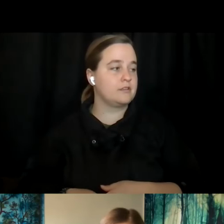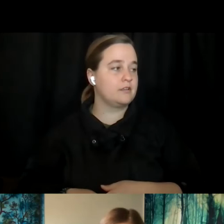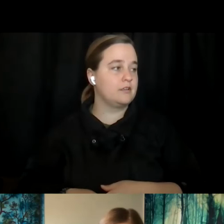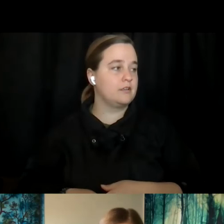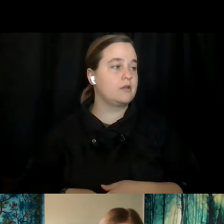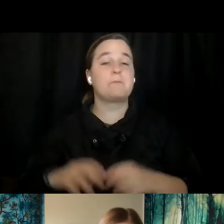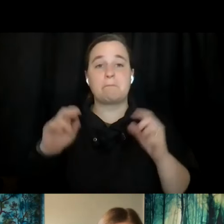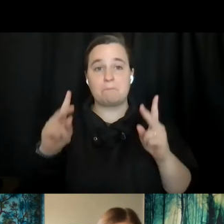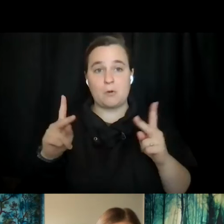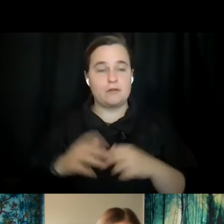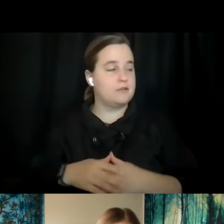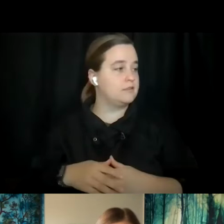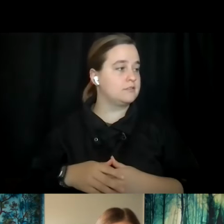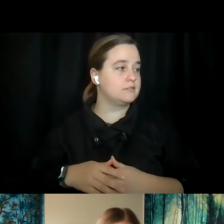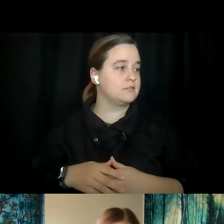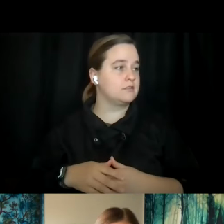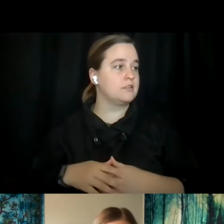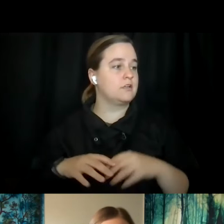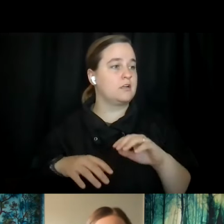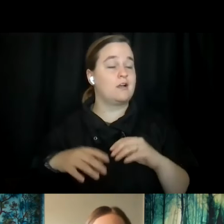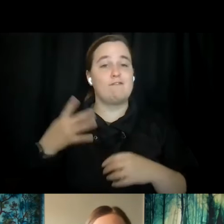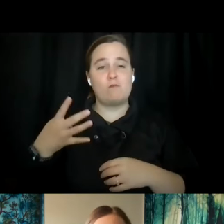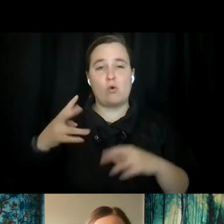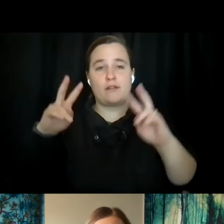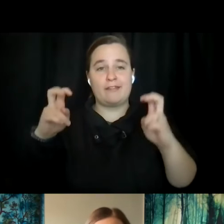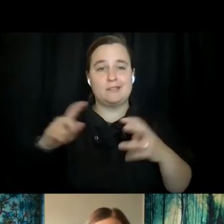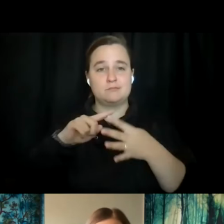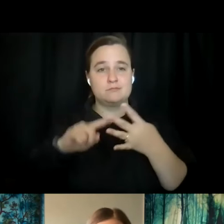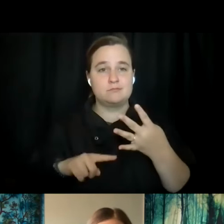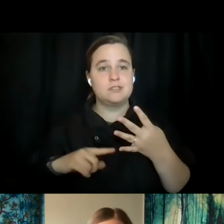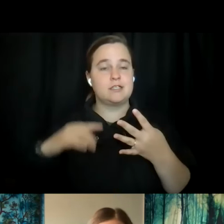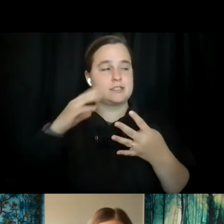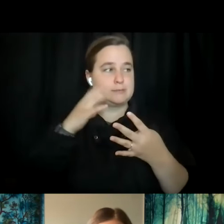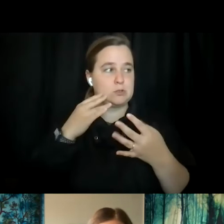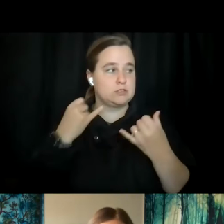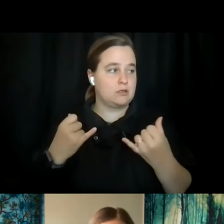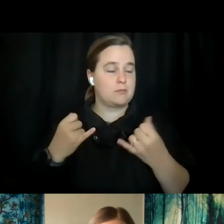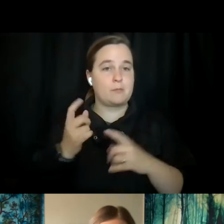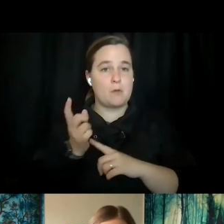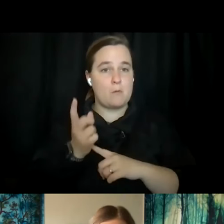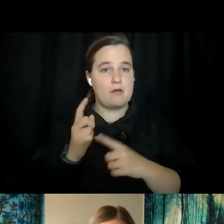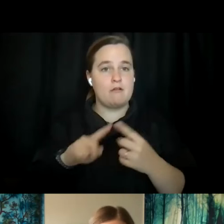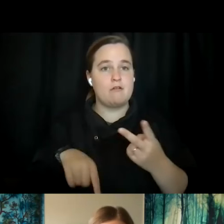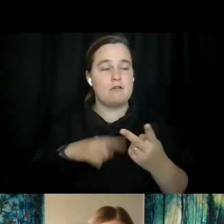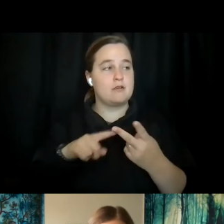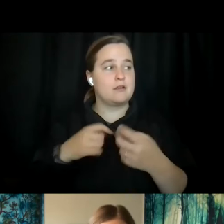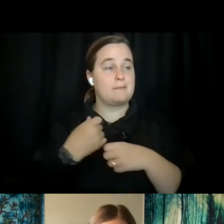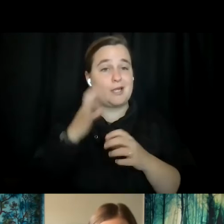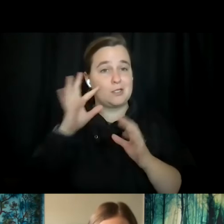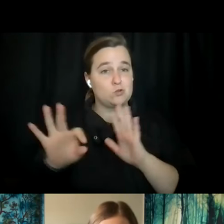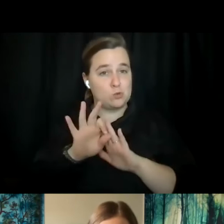Okay, and then the 4 themes: experiencing in the present moment, making choices, as we talked